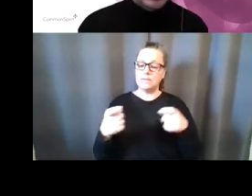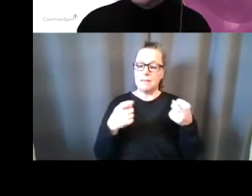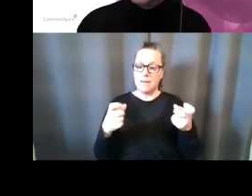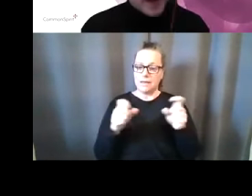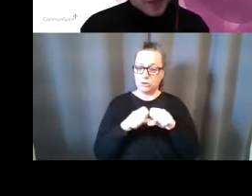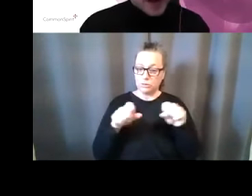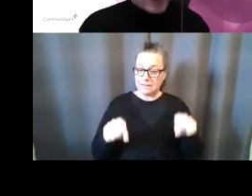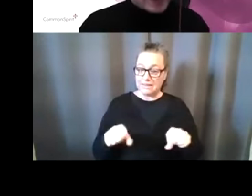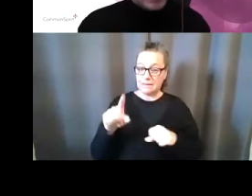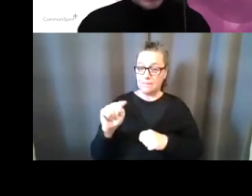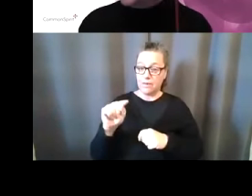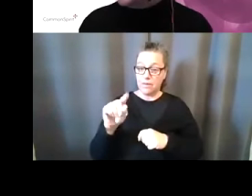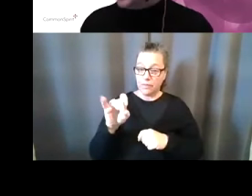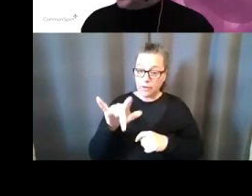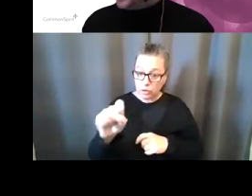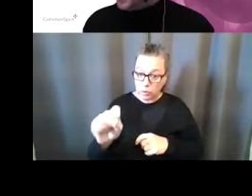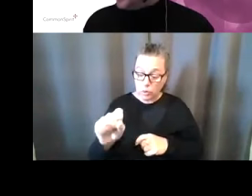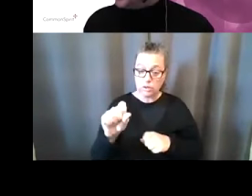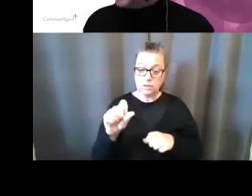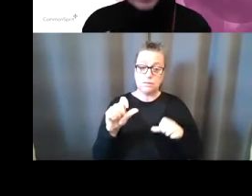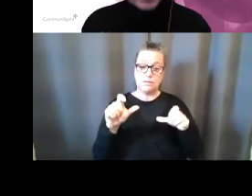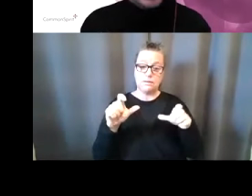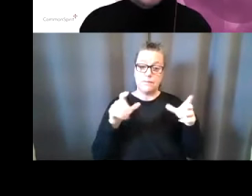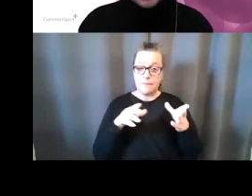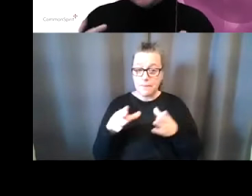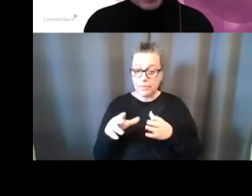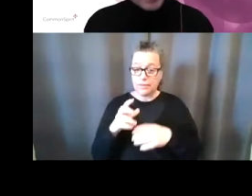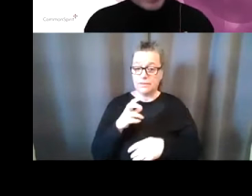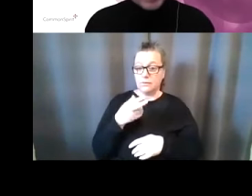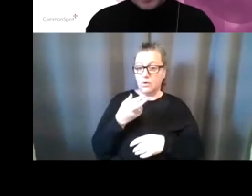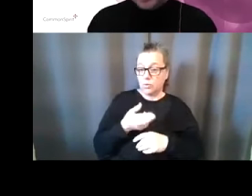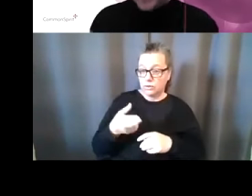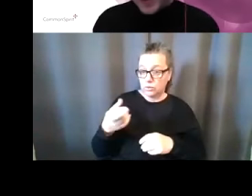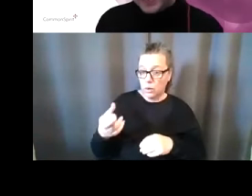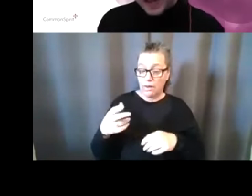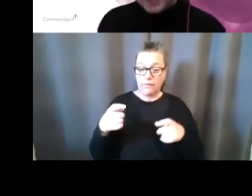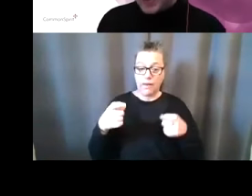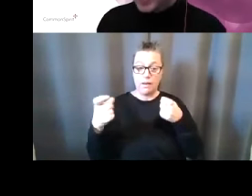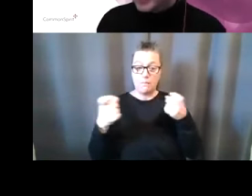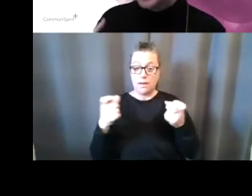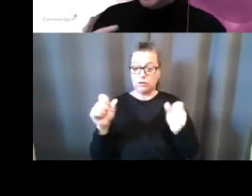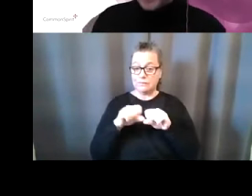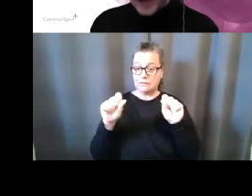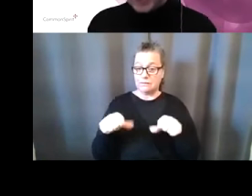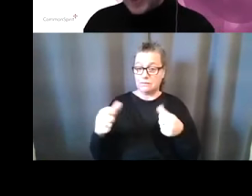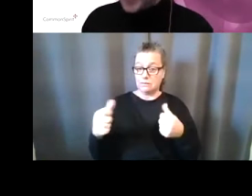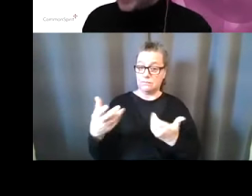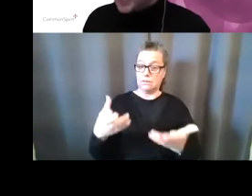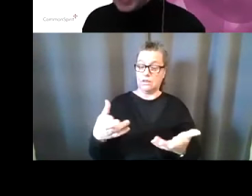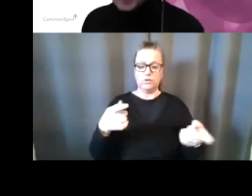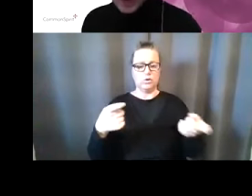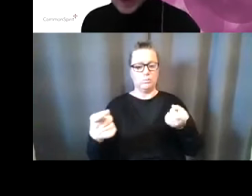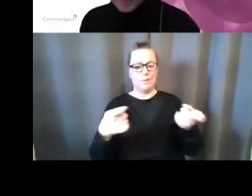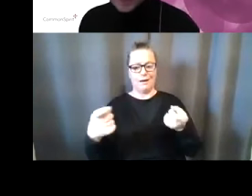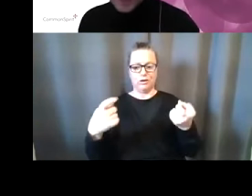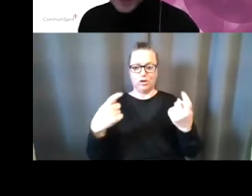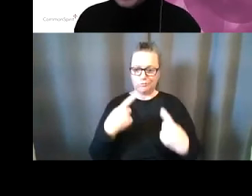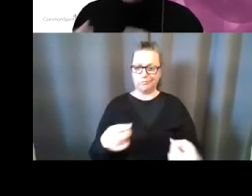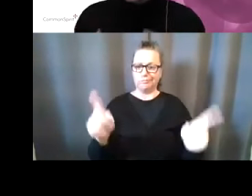tools, the methods, the resources that a management system provides us to manage and execute our